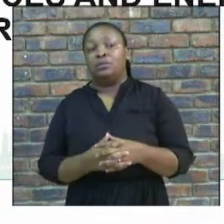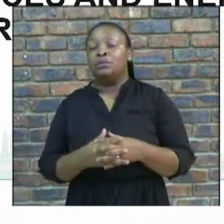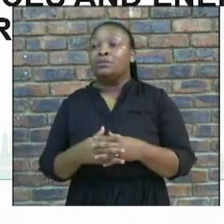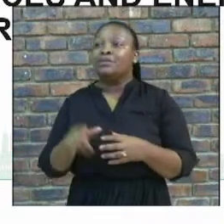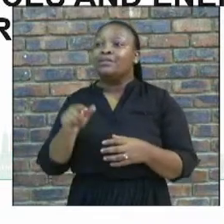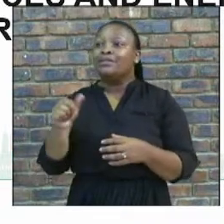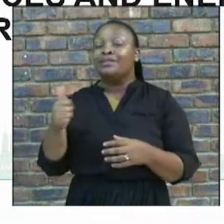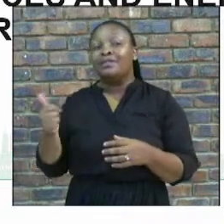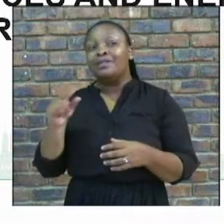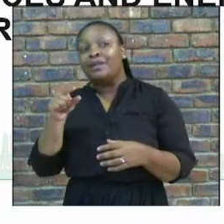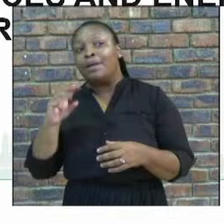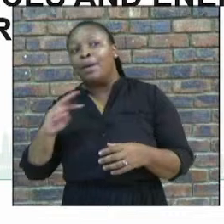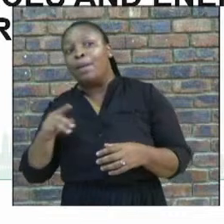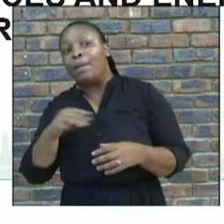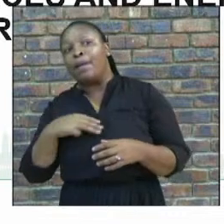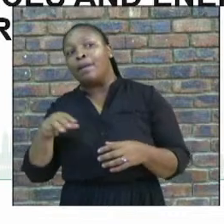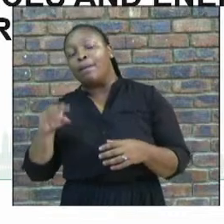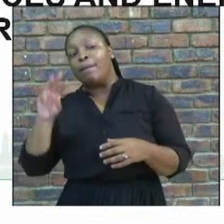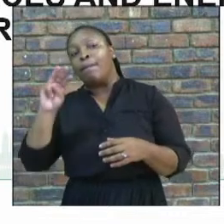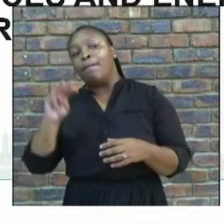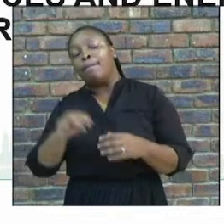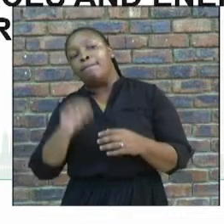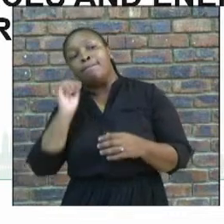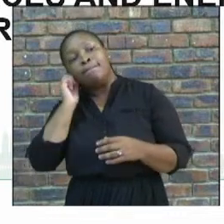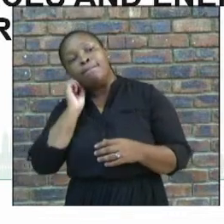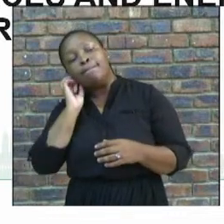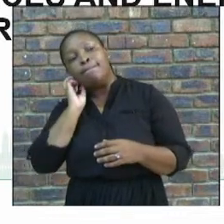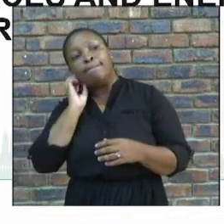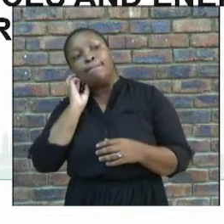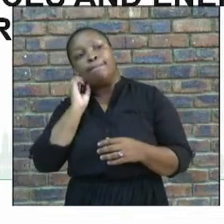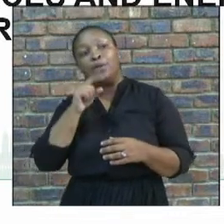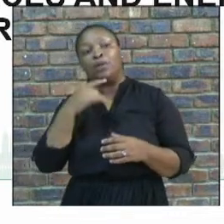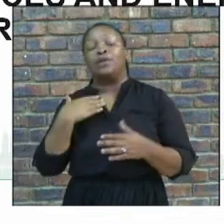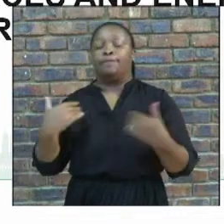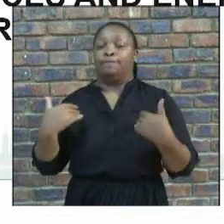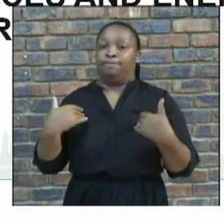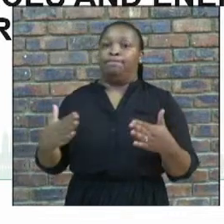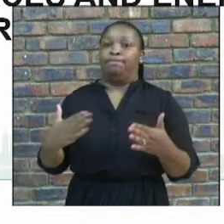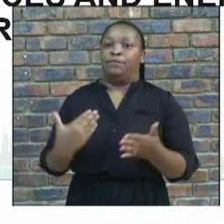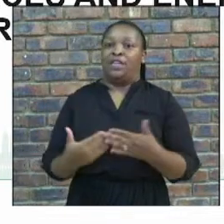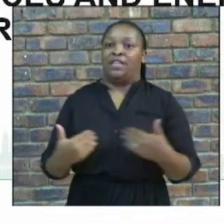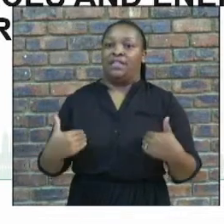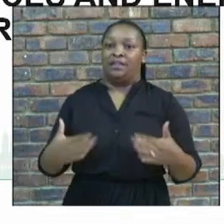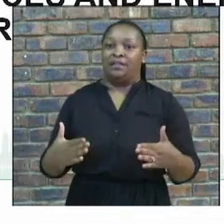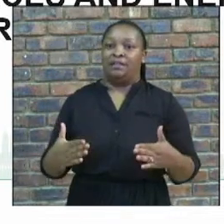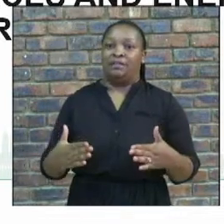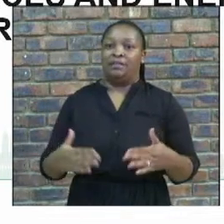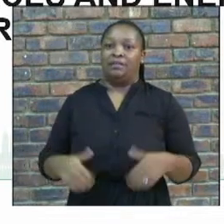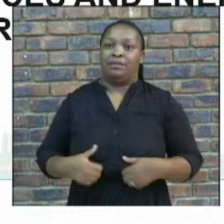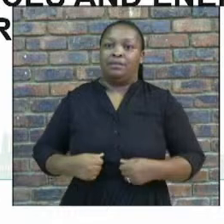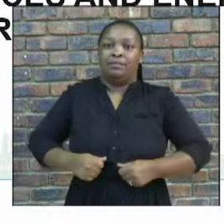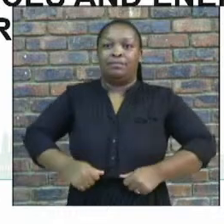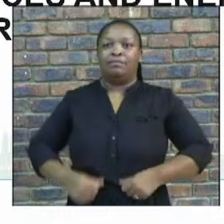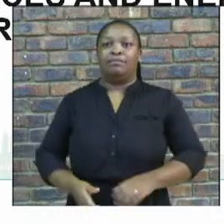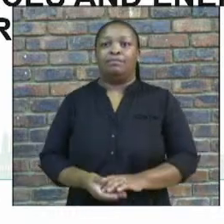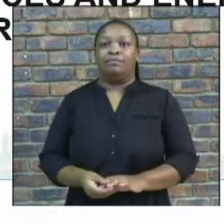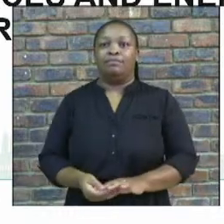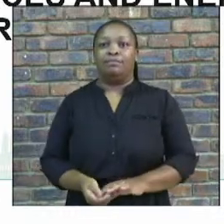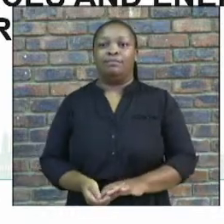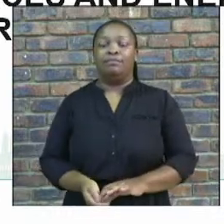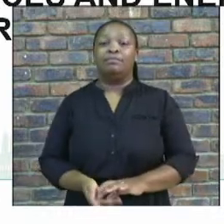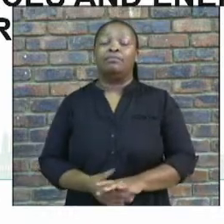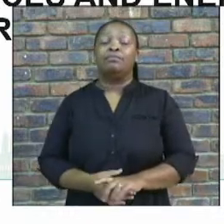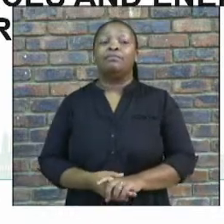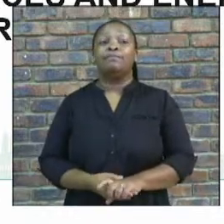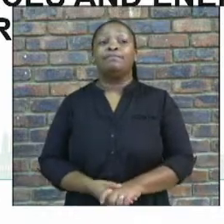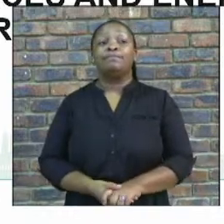will do the presentation for us. You can hit it, ma. You can introduce yourself better than me. Thank you.